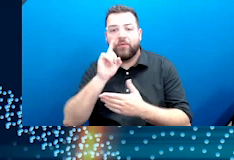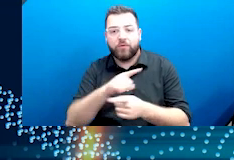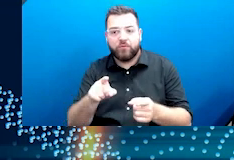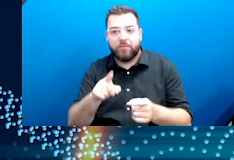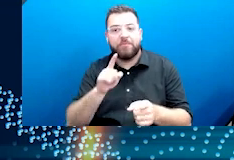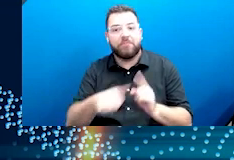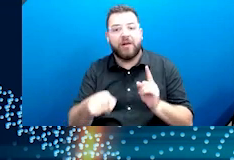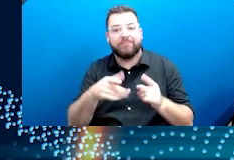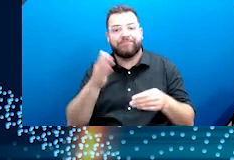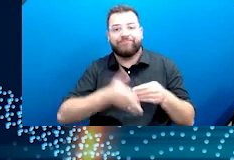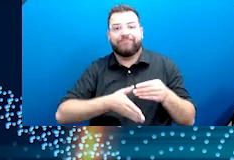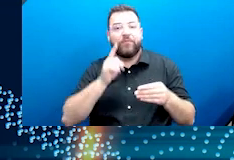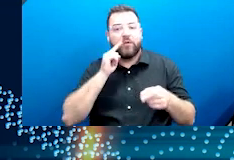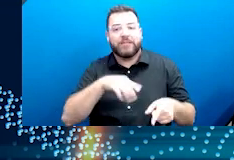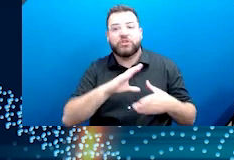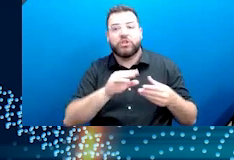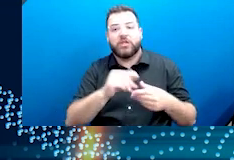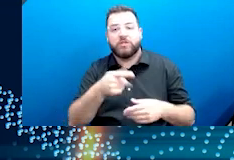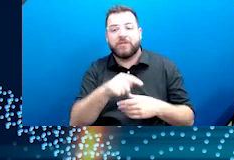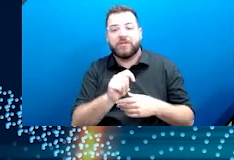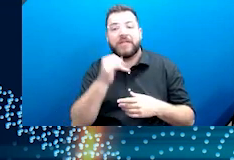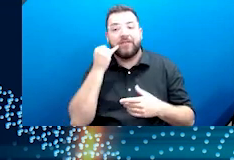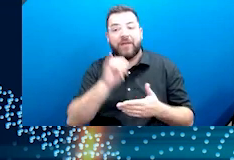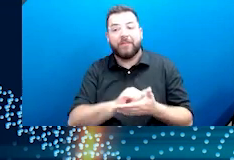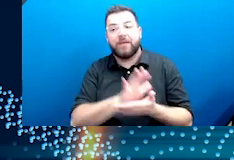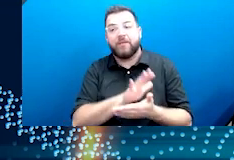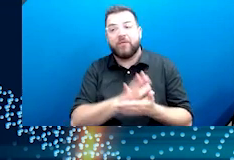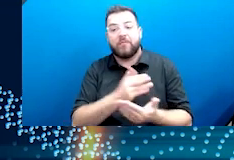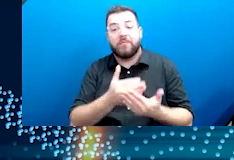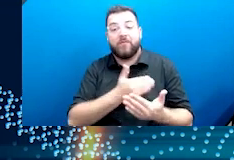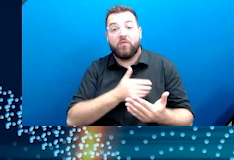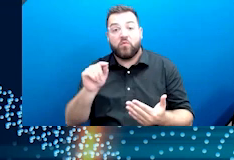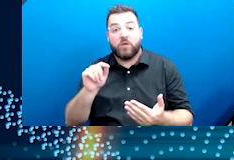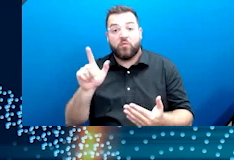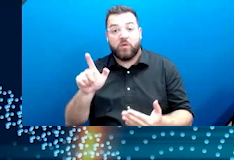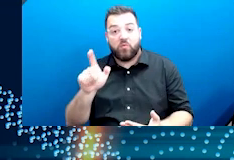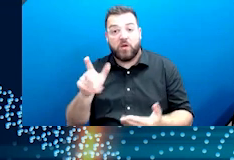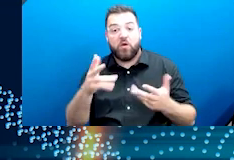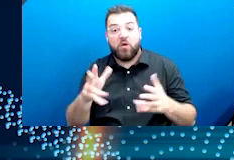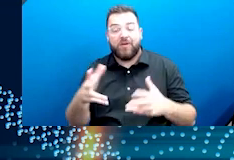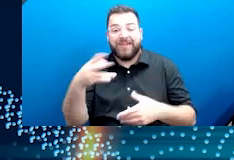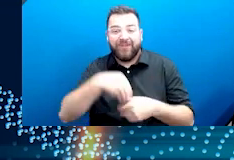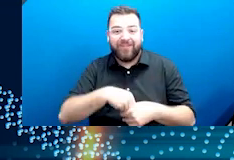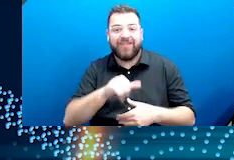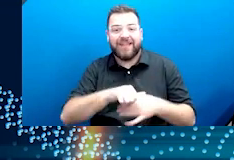internet access, so it only knows. So if that paper was before 2021 and it was already in its knowledge base, it would